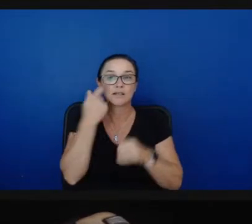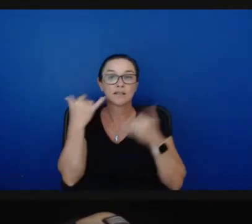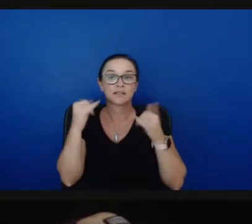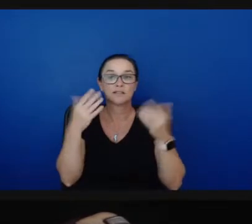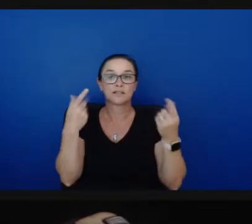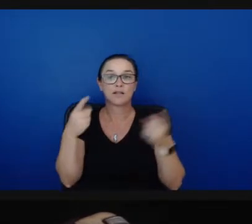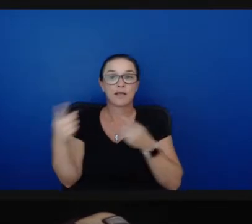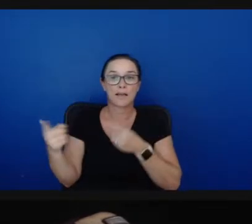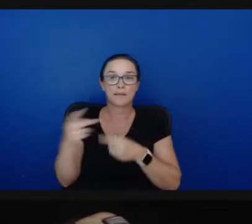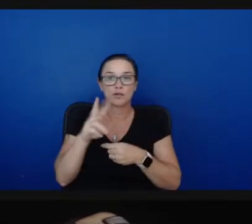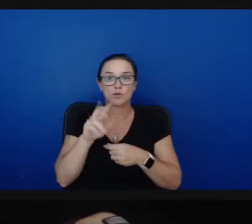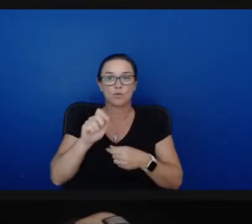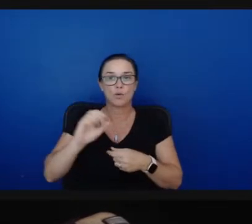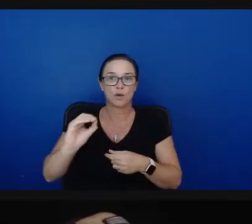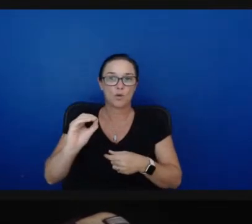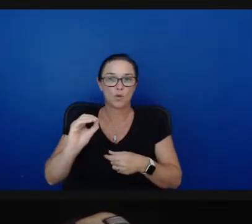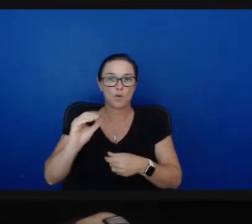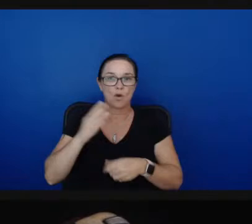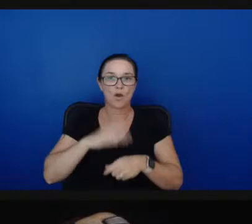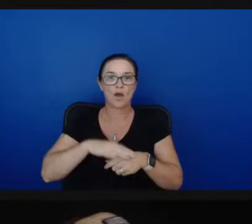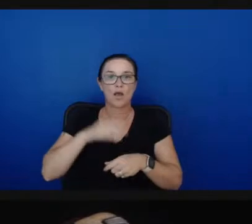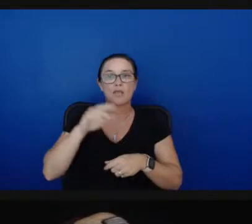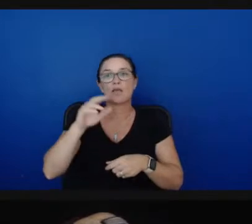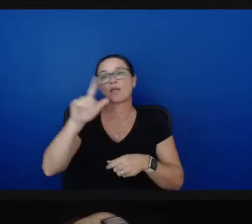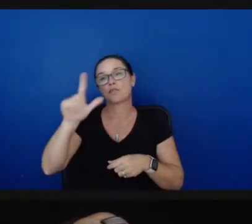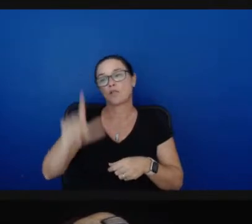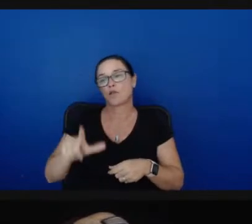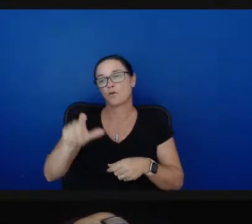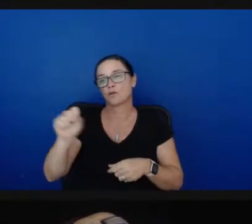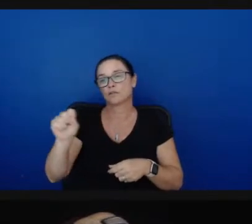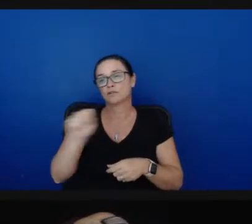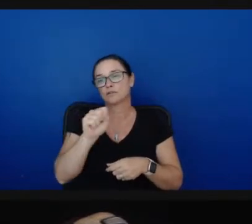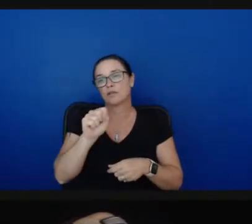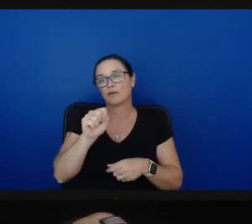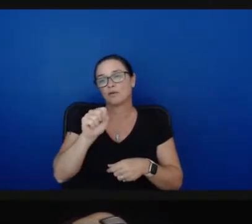2.0 on this lower southwest rift area.